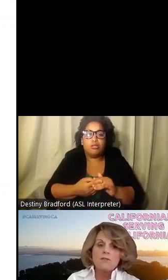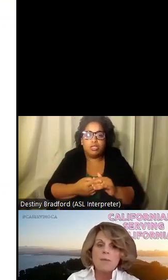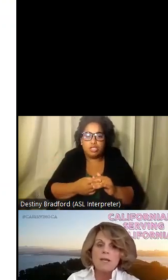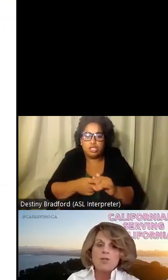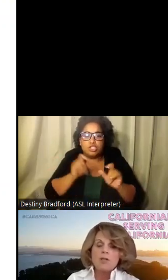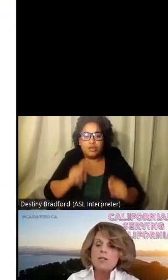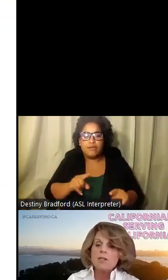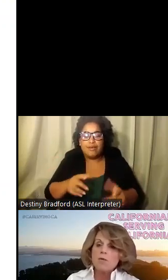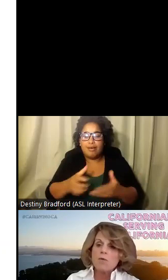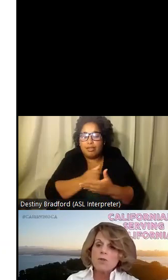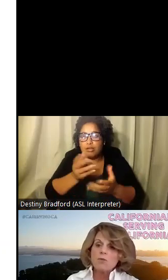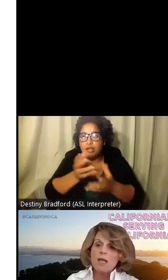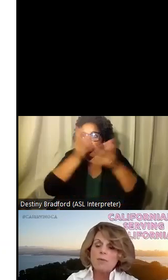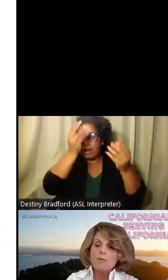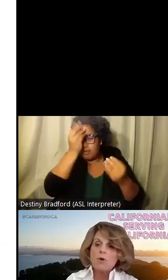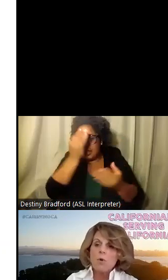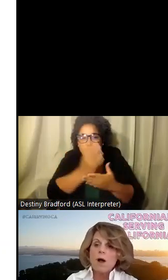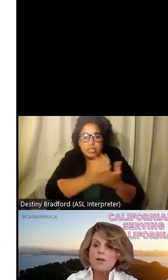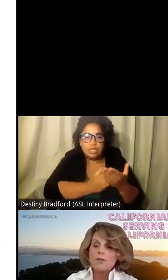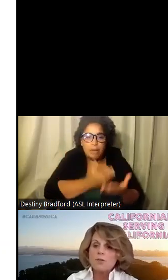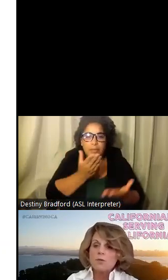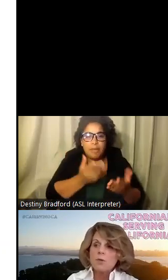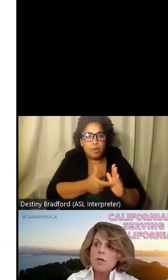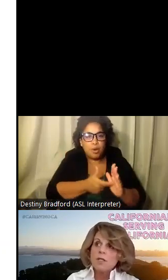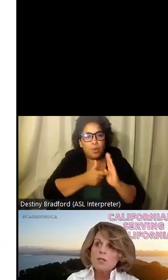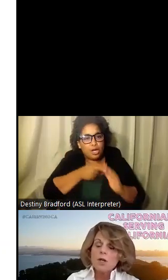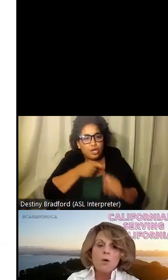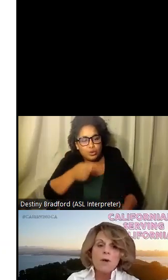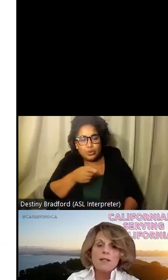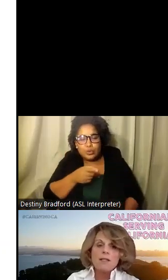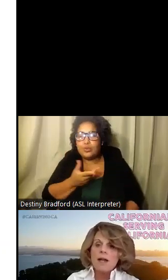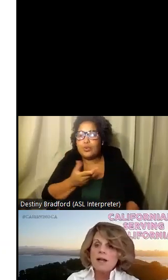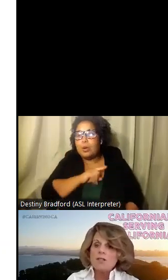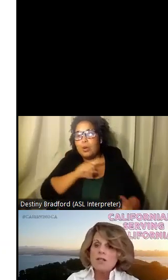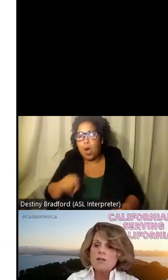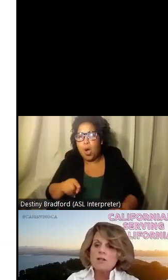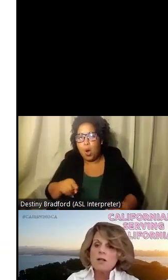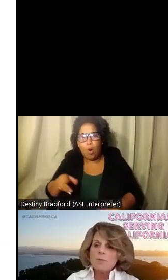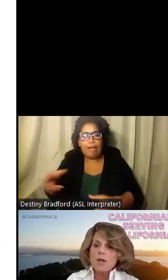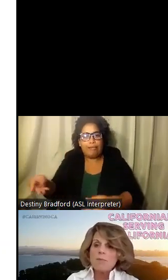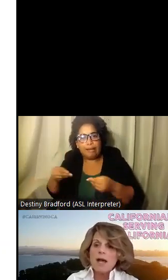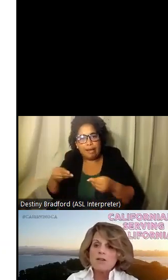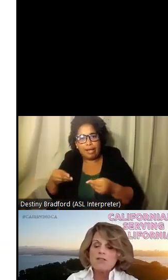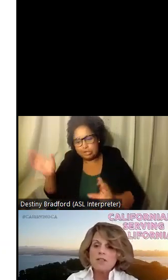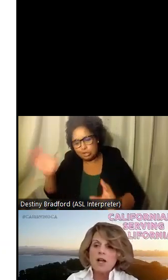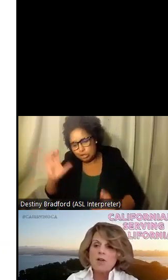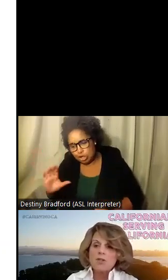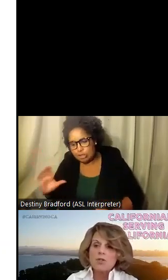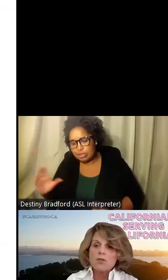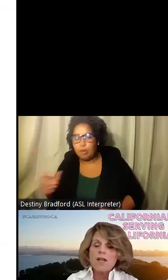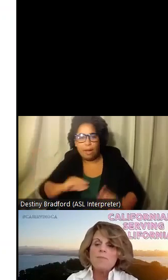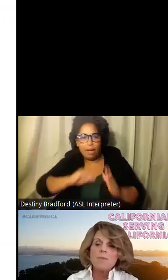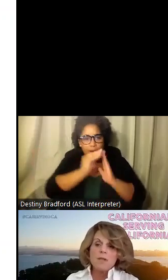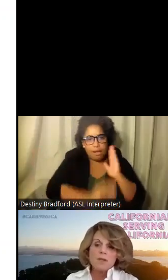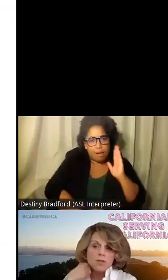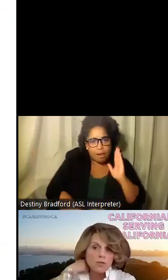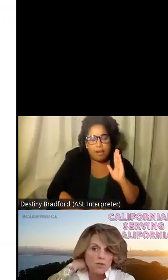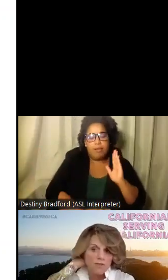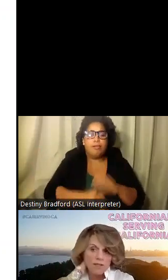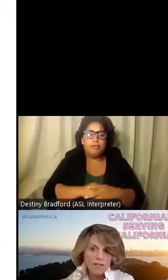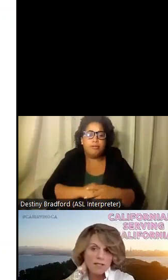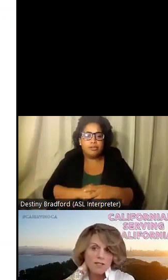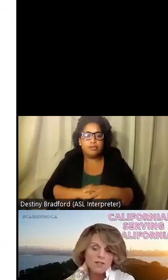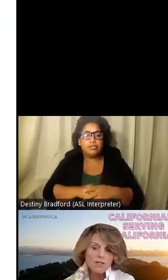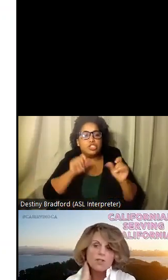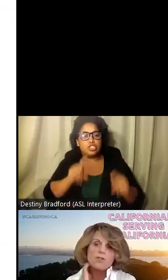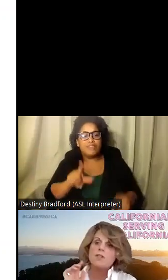of information, some of which you may be required to go and get and come back and fill out the survey. The